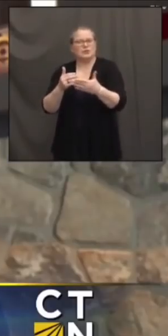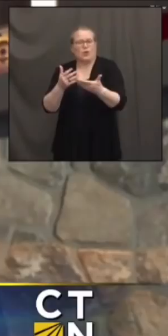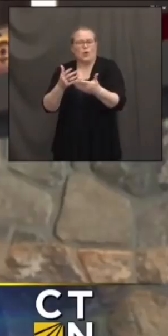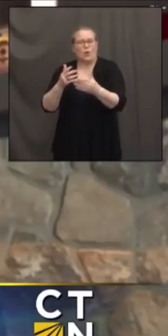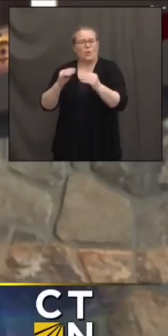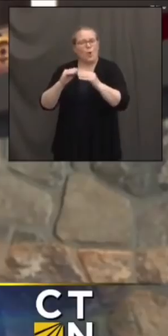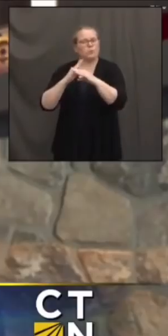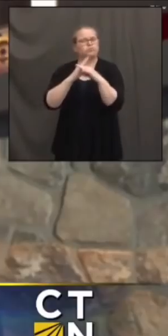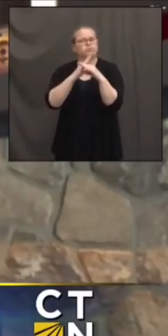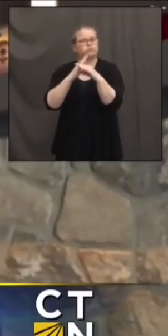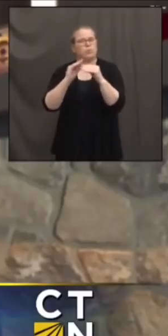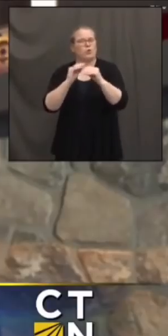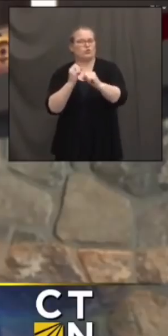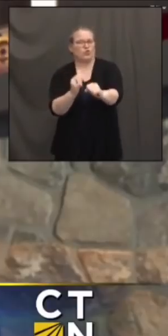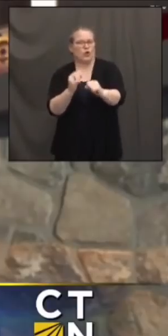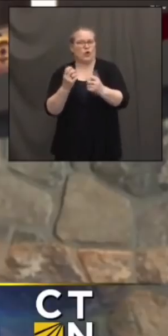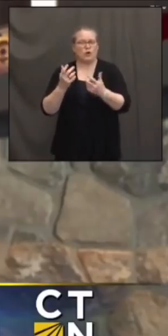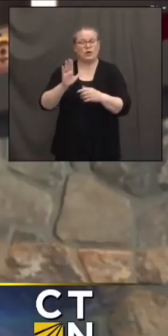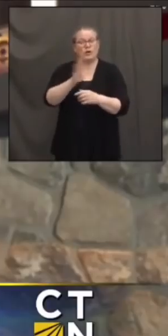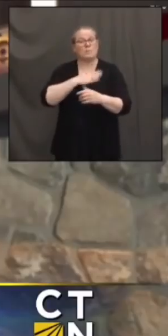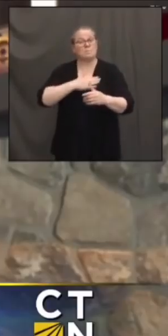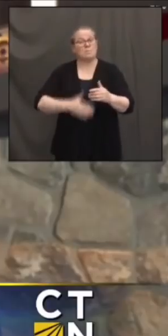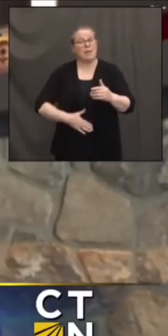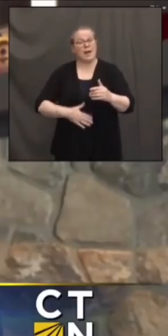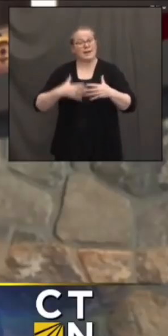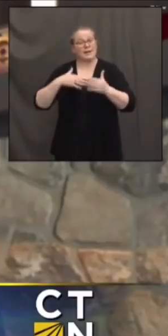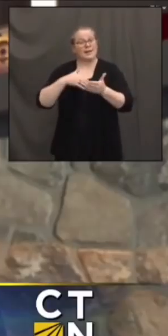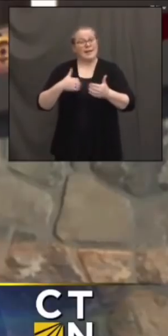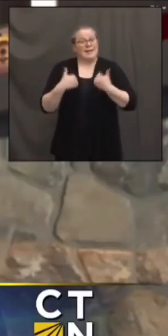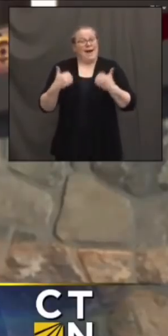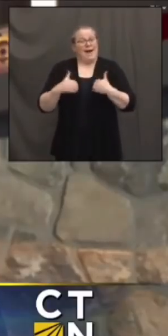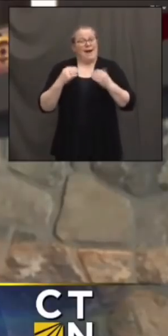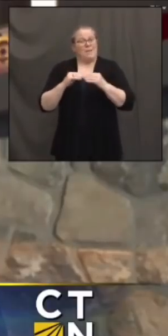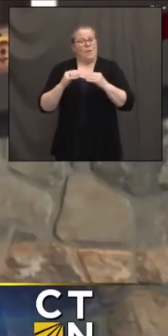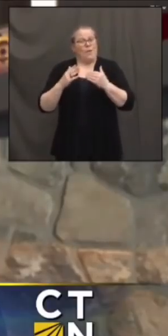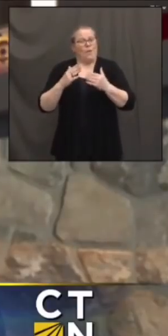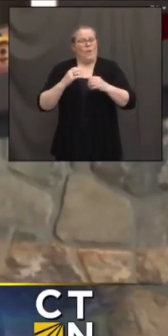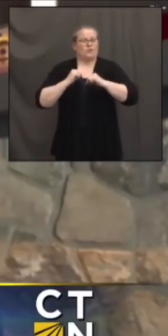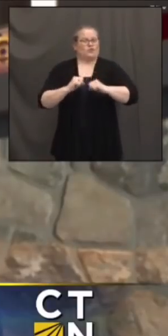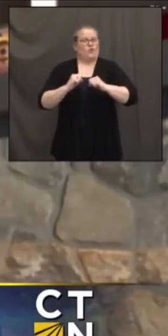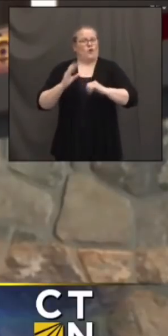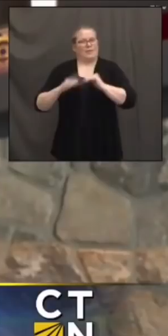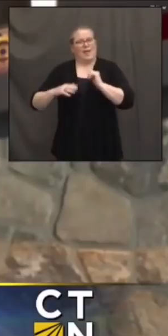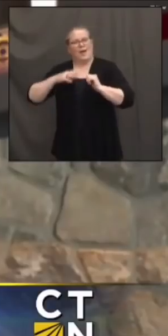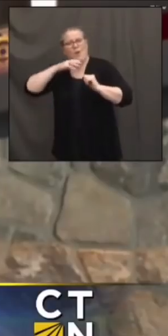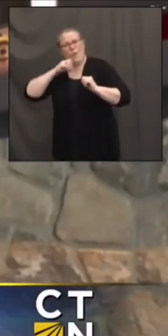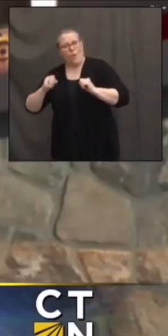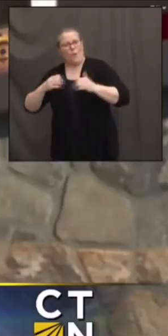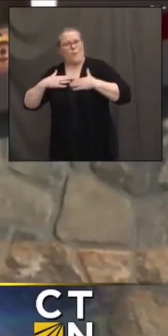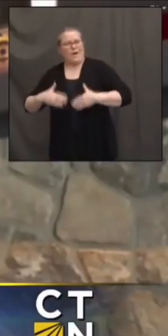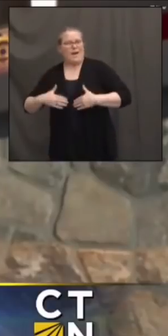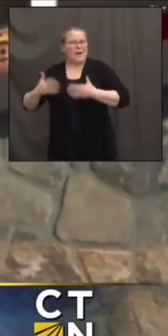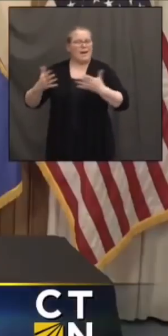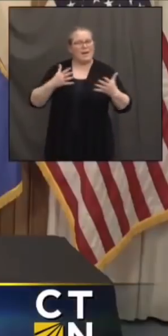They're more likely to derive a stronger immune response from vaccination. We've seen that in the clinical data. So I think that's still an open